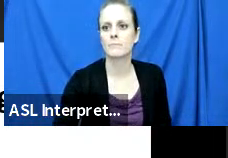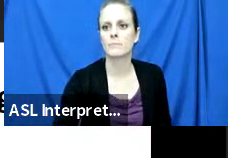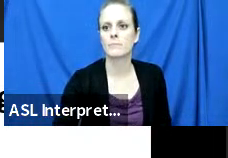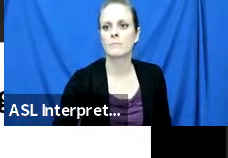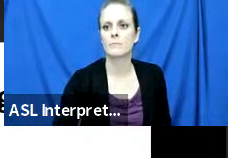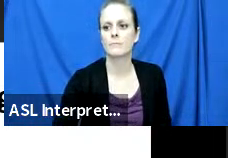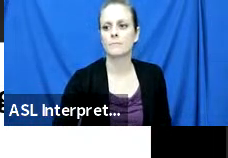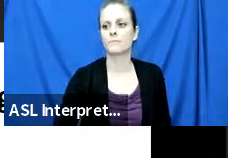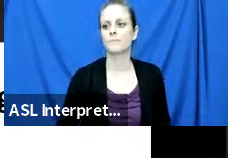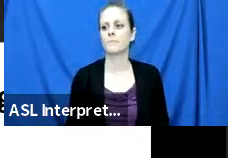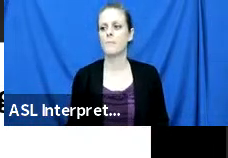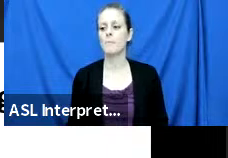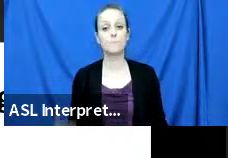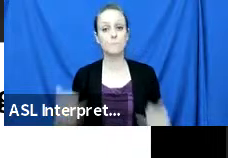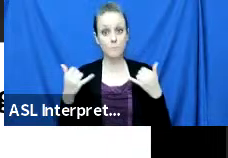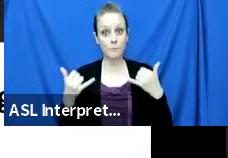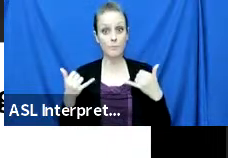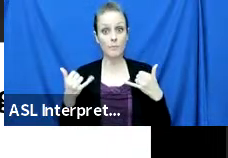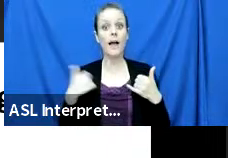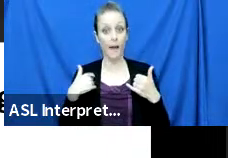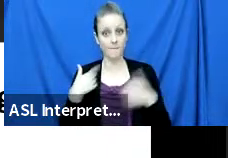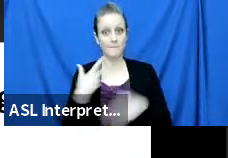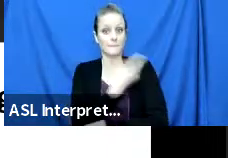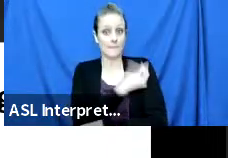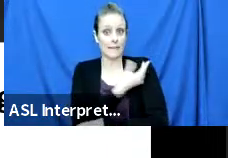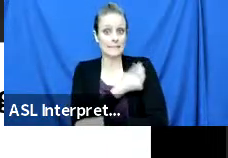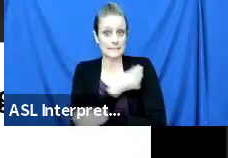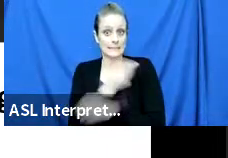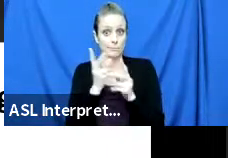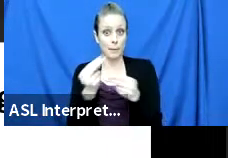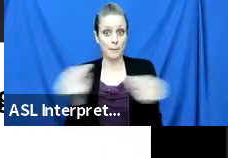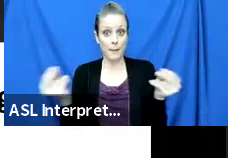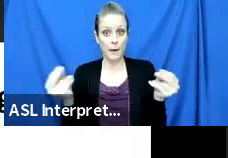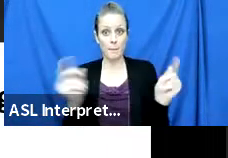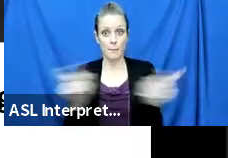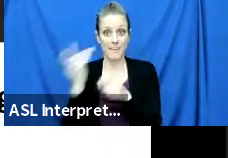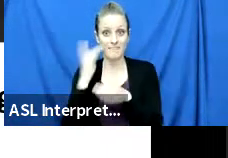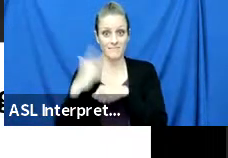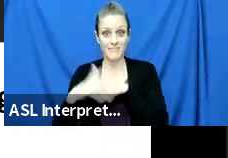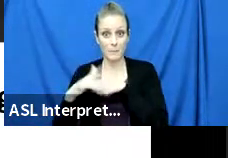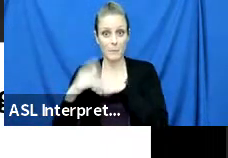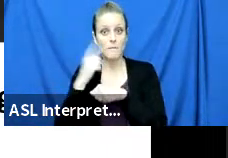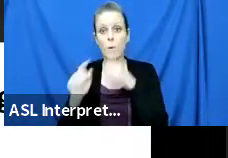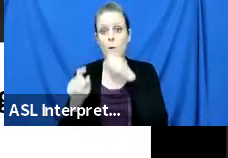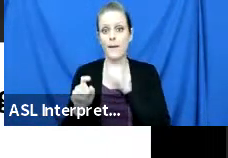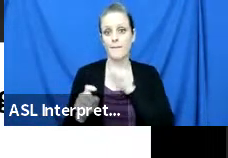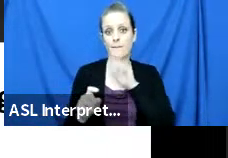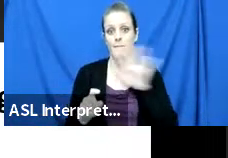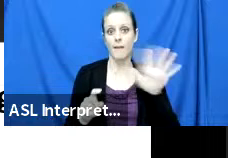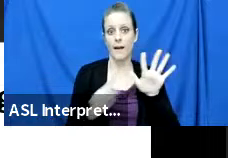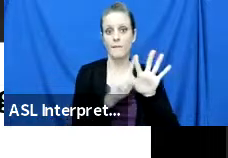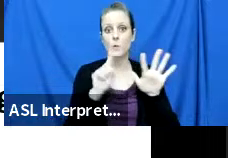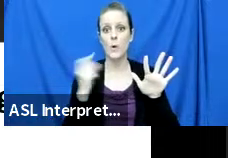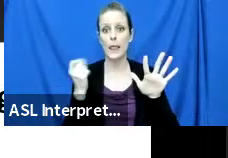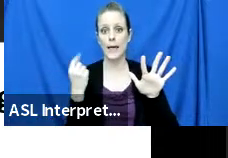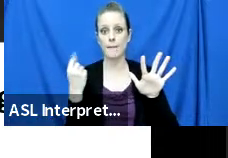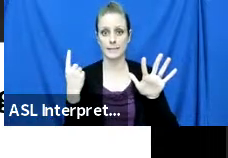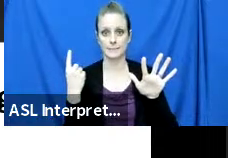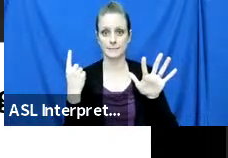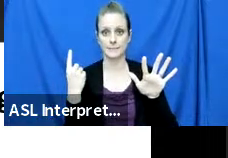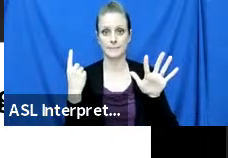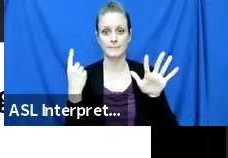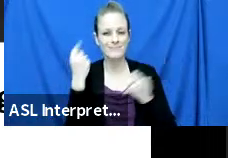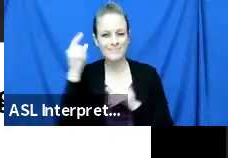Additionally, right now we have a vaccine available for 5 to 11-year-olds. And this is following the